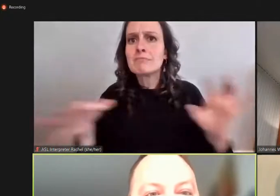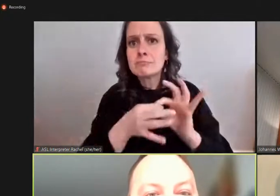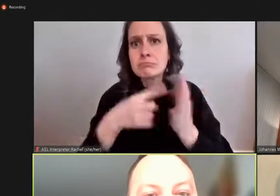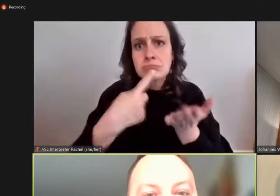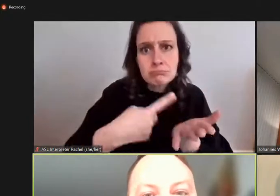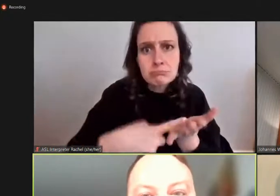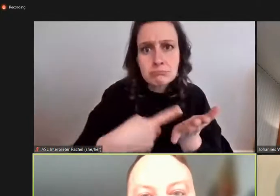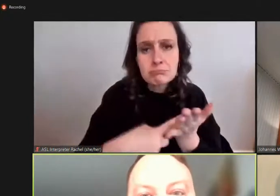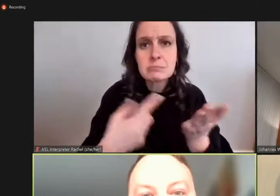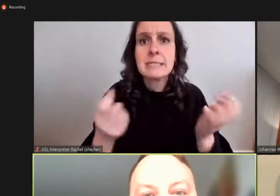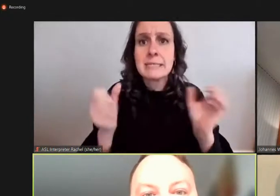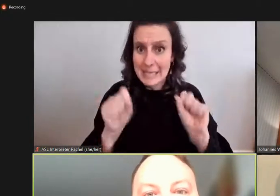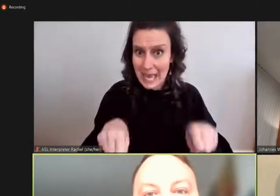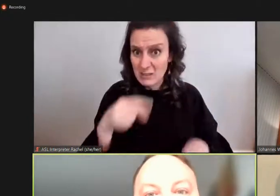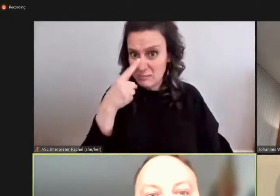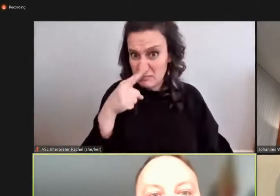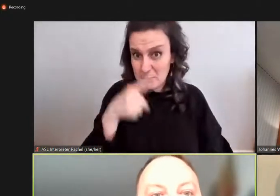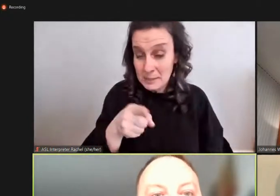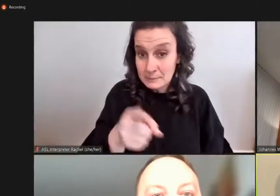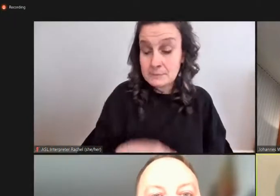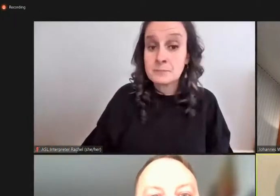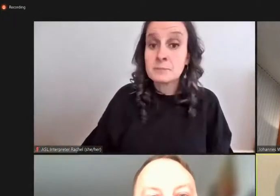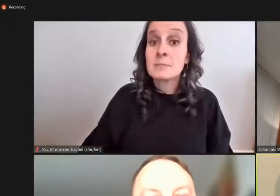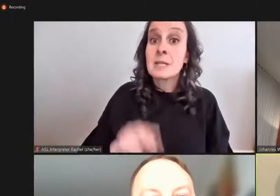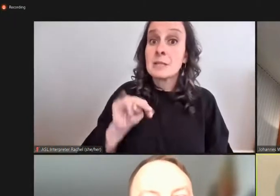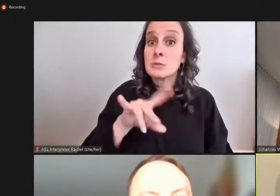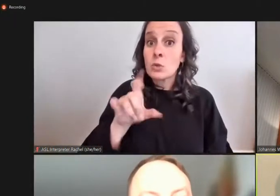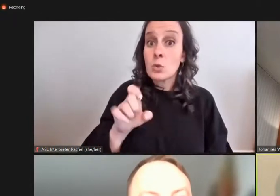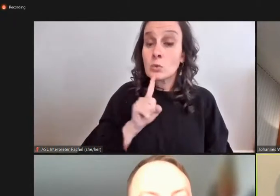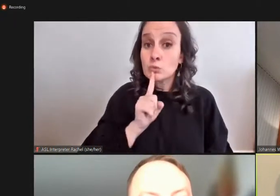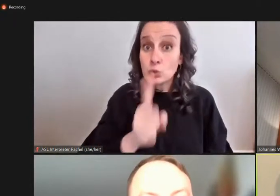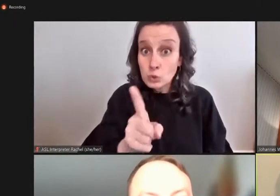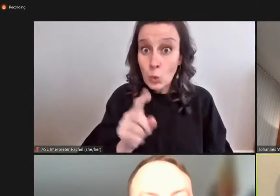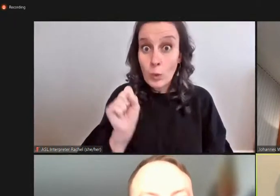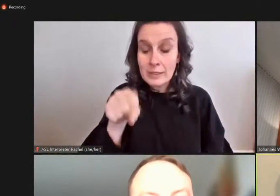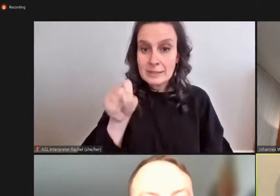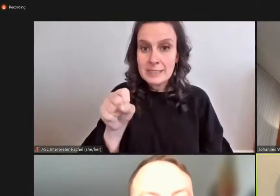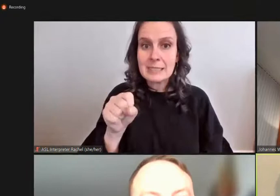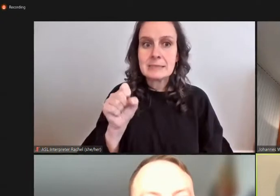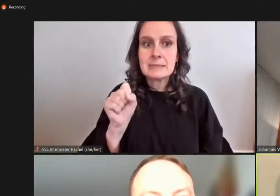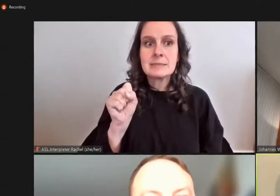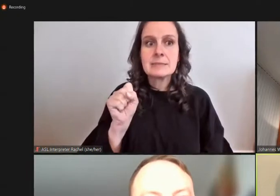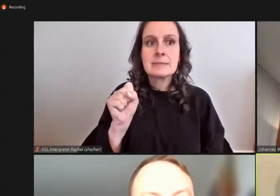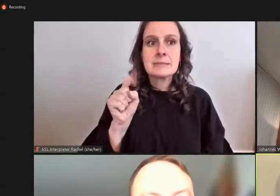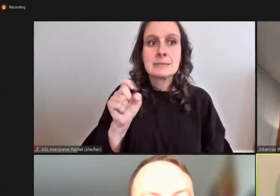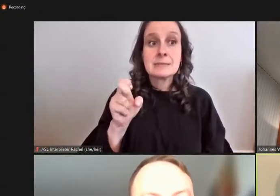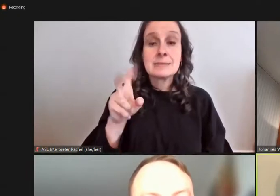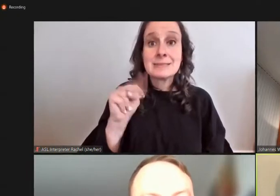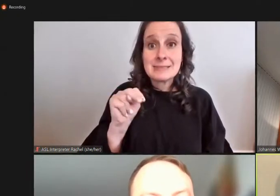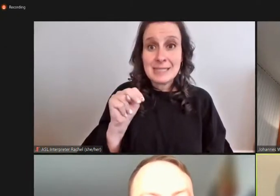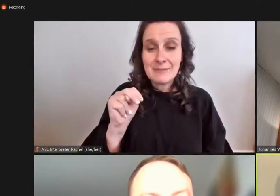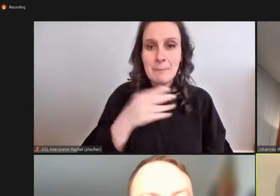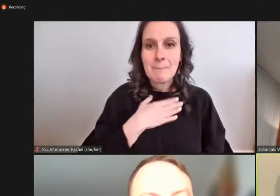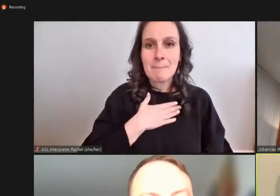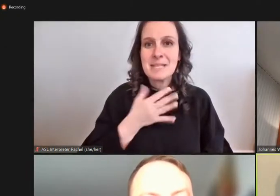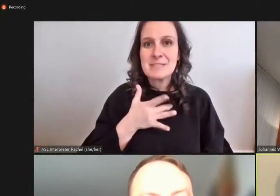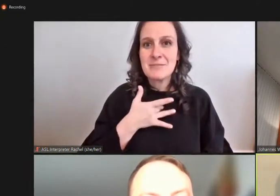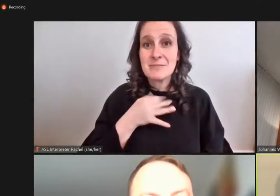conversation offline, if that's okay. Thanks, dear one. Yes, and Stephen, please feel free to